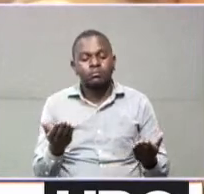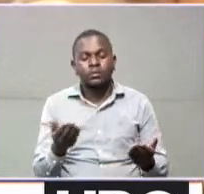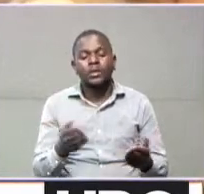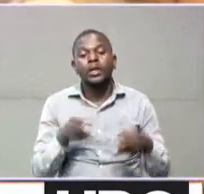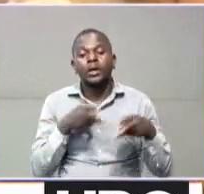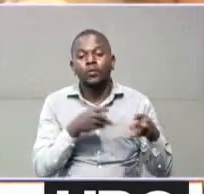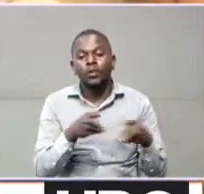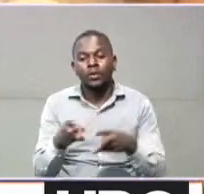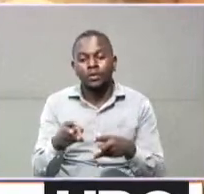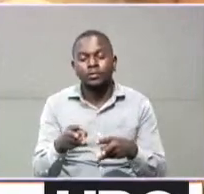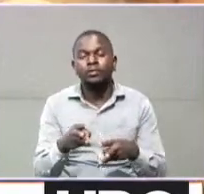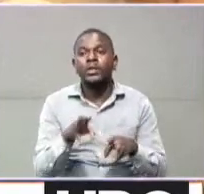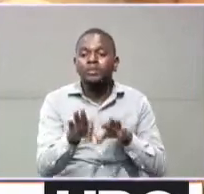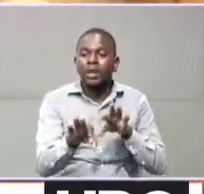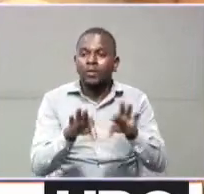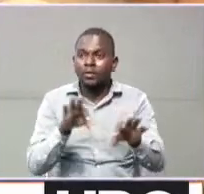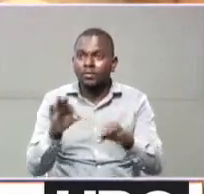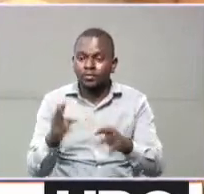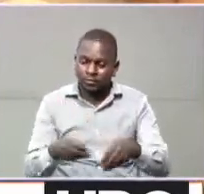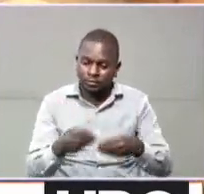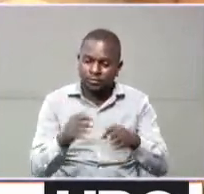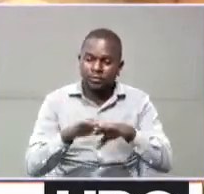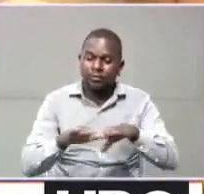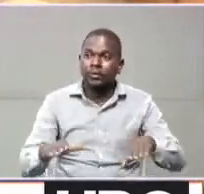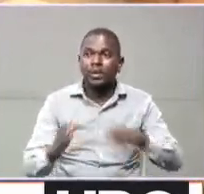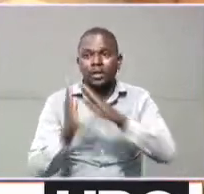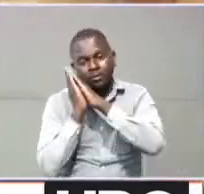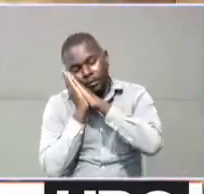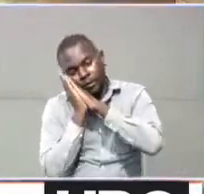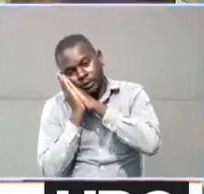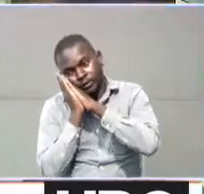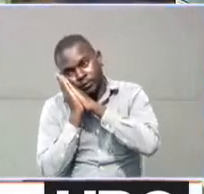criteria they used to give out to those beds